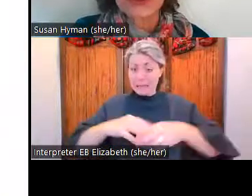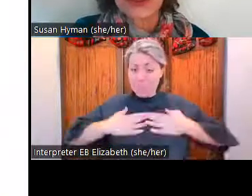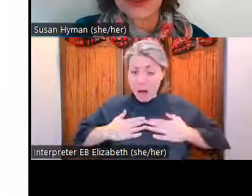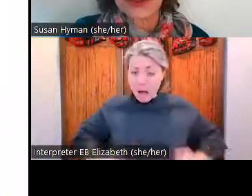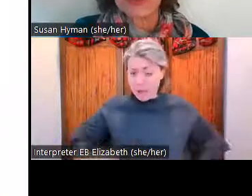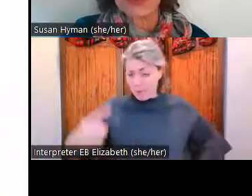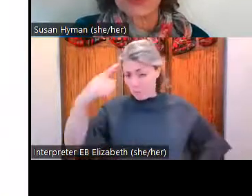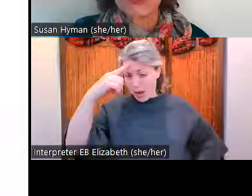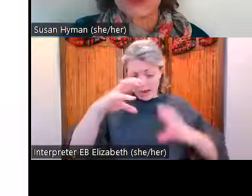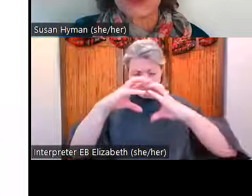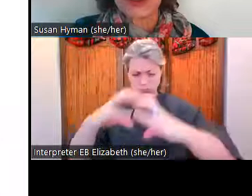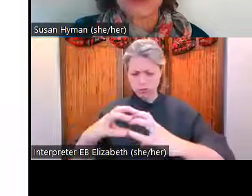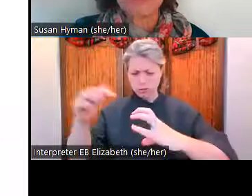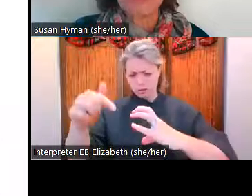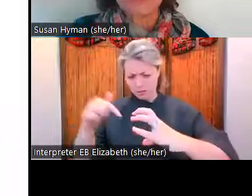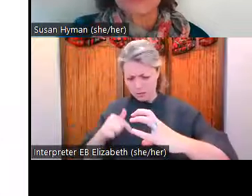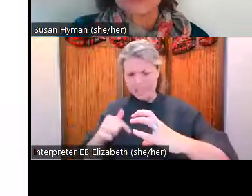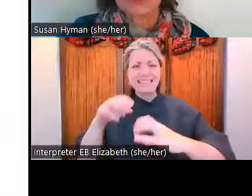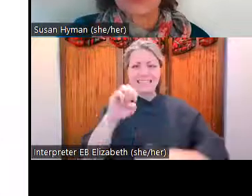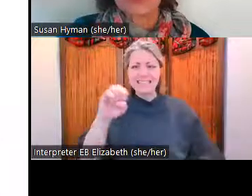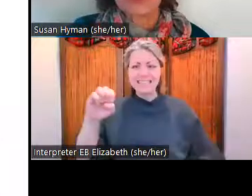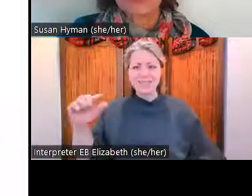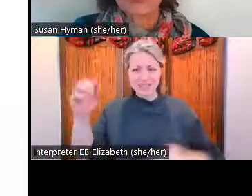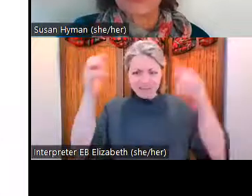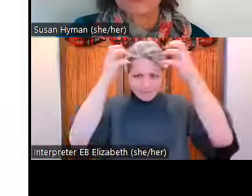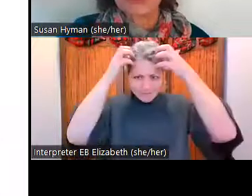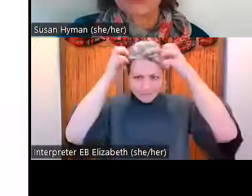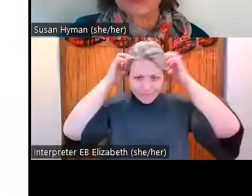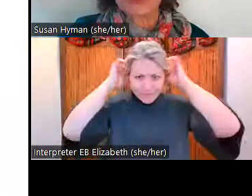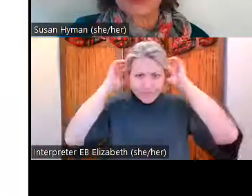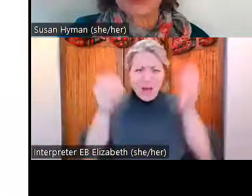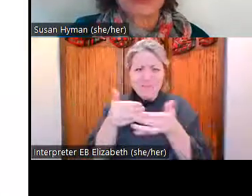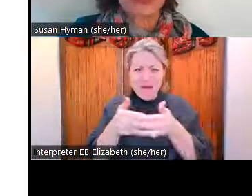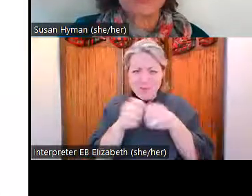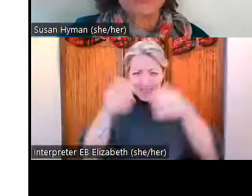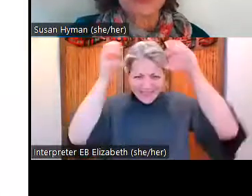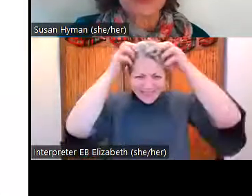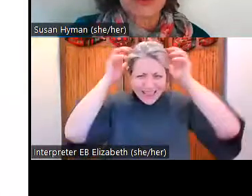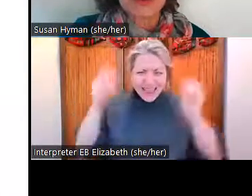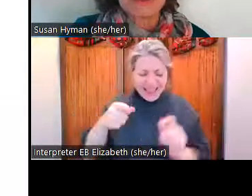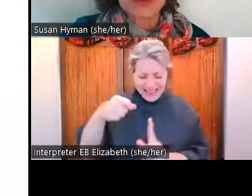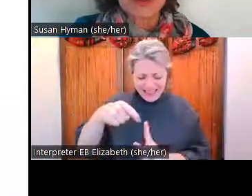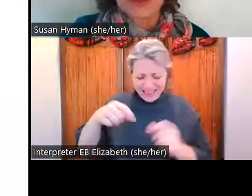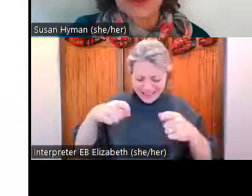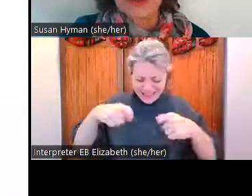like EEG, which you see, the baby here has electrodes on their head,